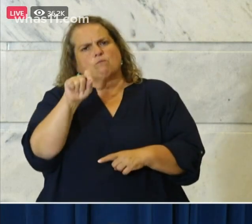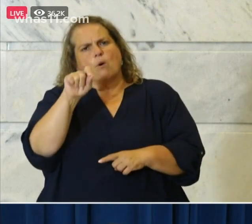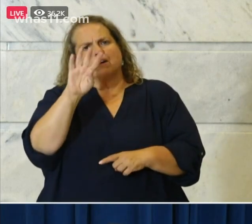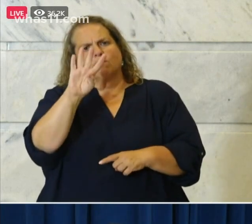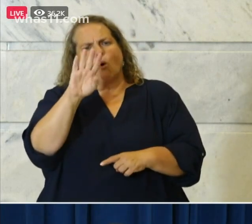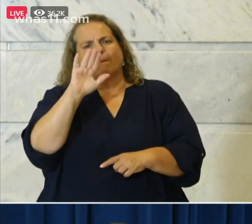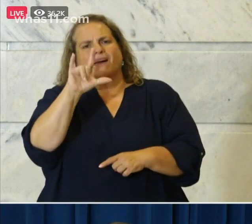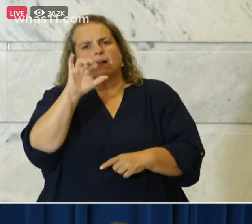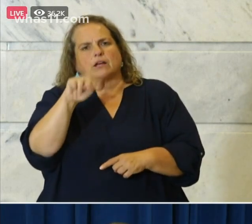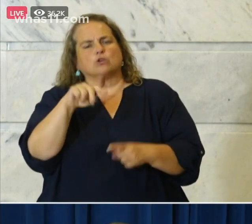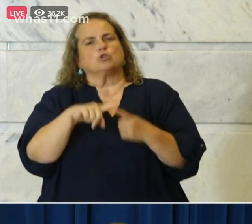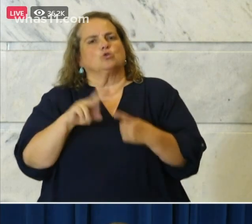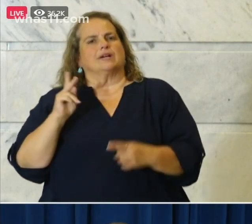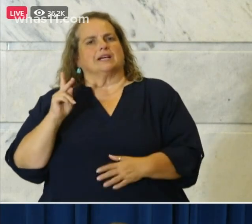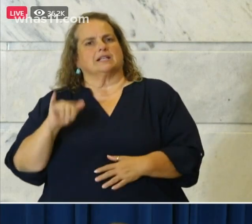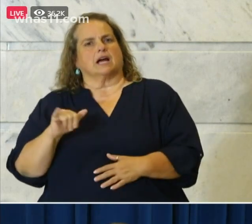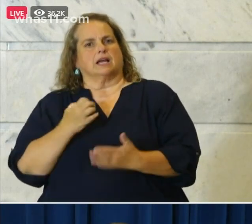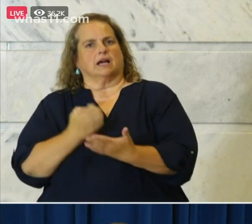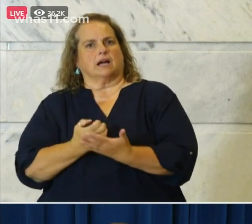Kentucky economy.